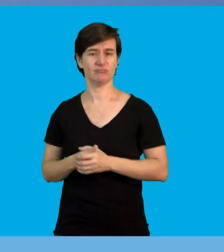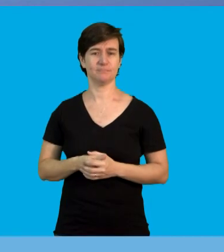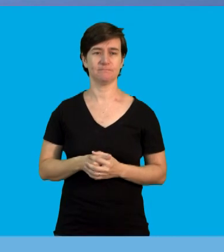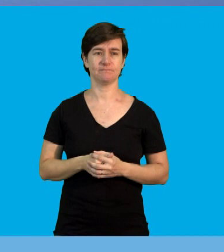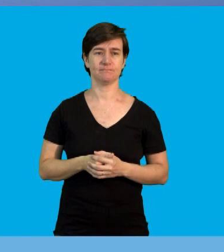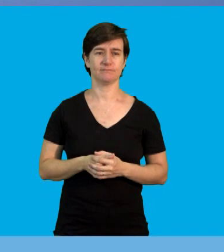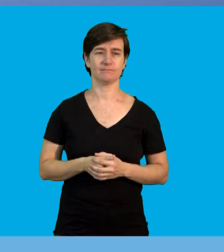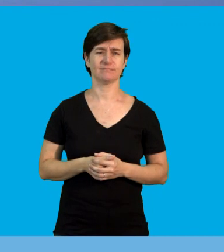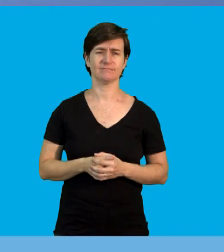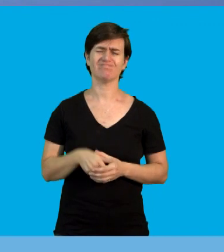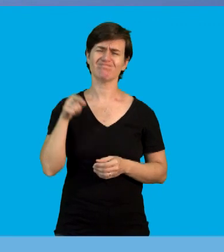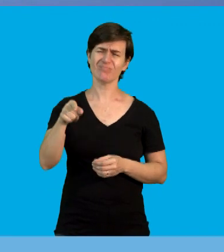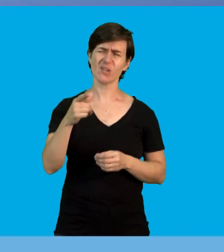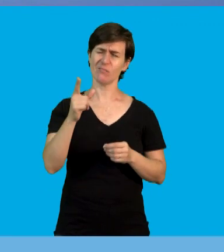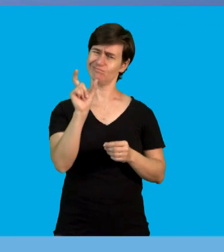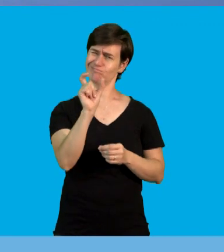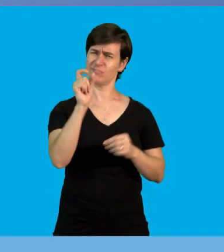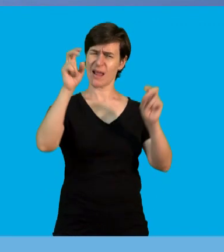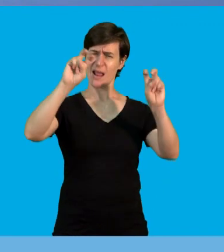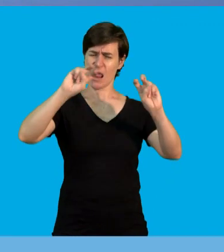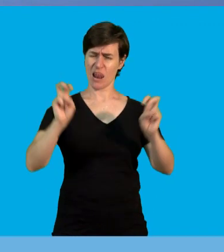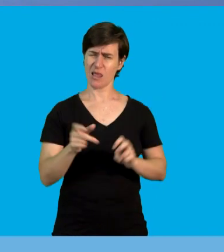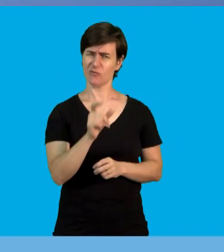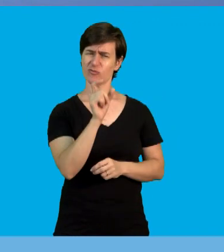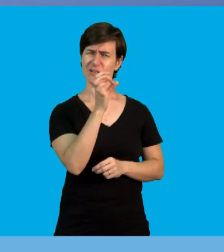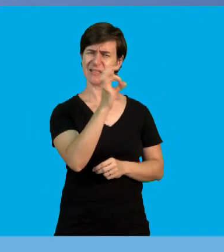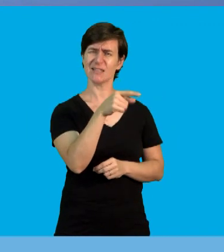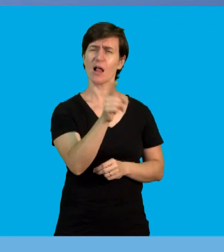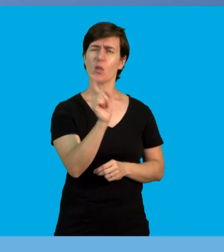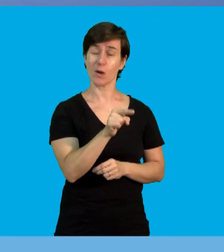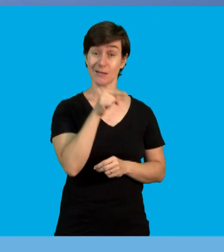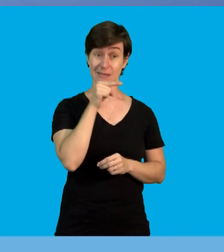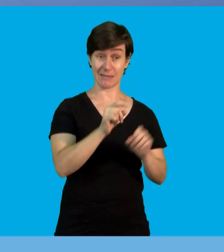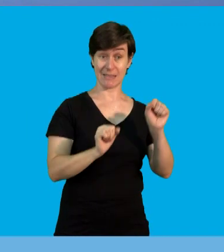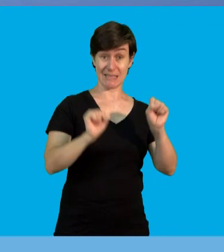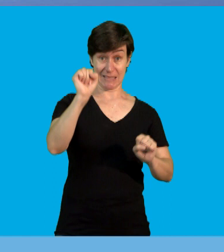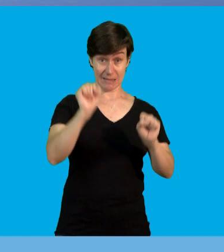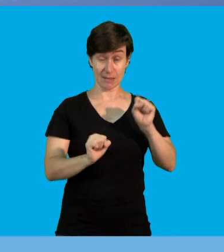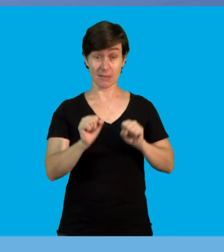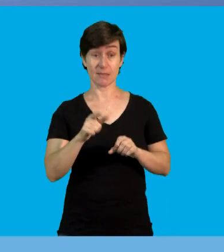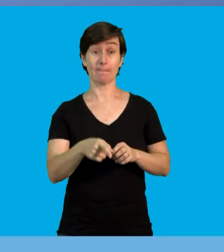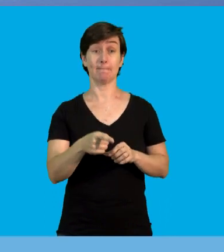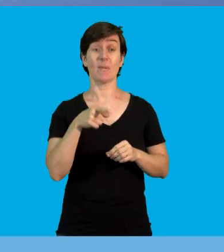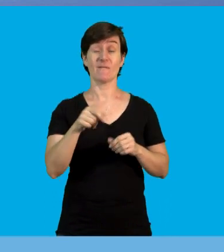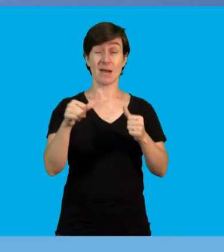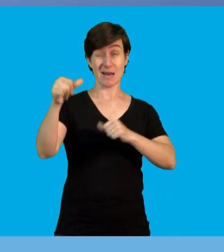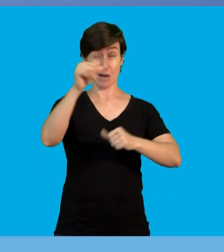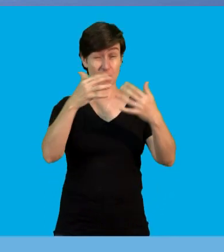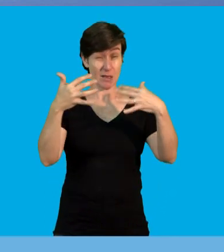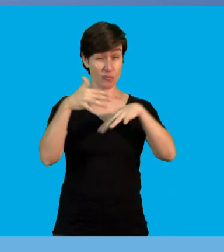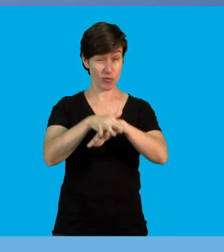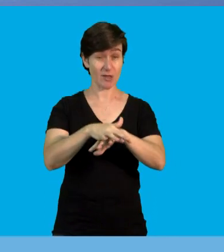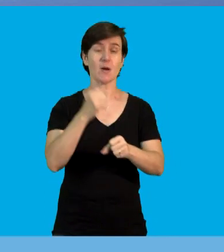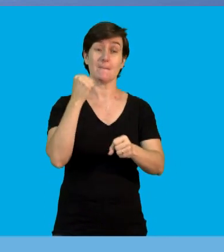So an electric cell is thus a system in which certain chemical reactions cause the flow of